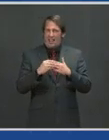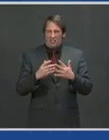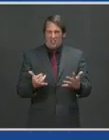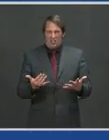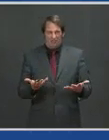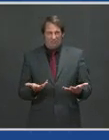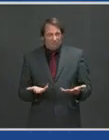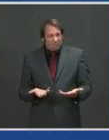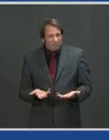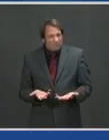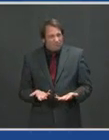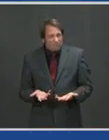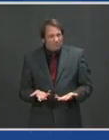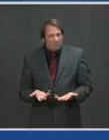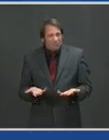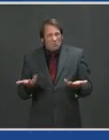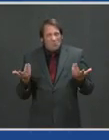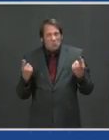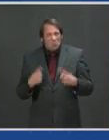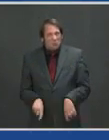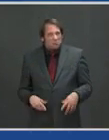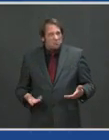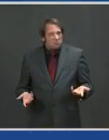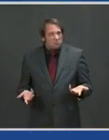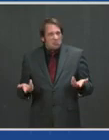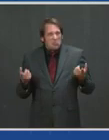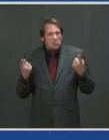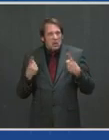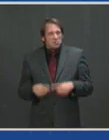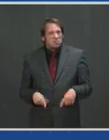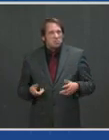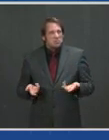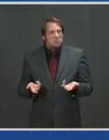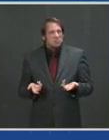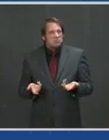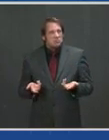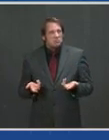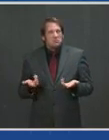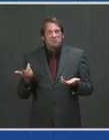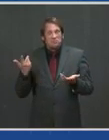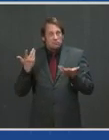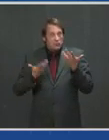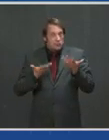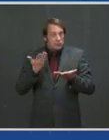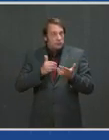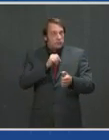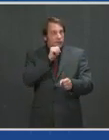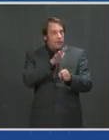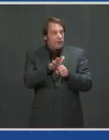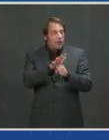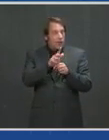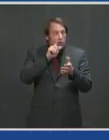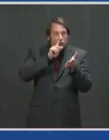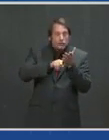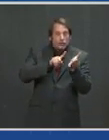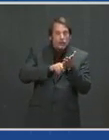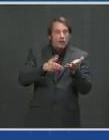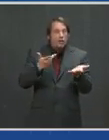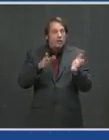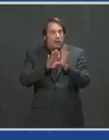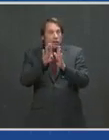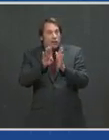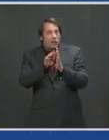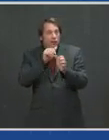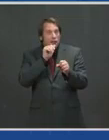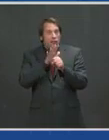Why does this matter? Investing in research and development helped lead to lithium batteries, LED